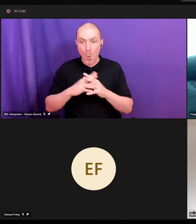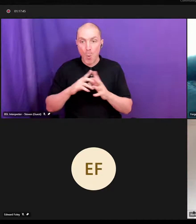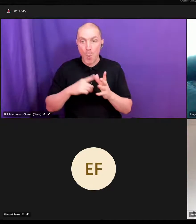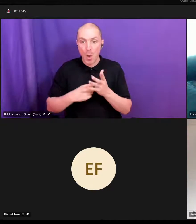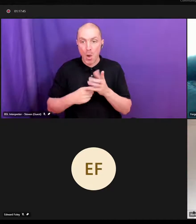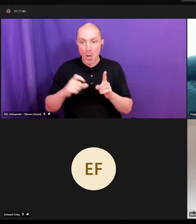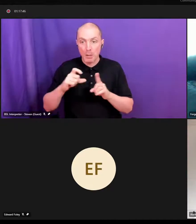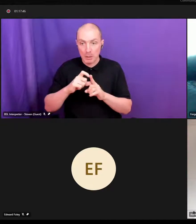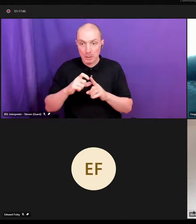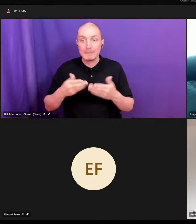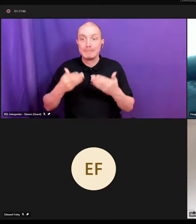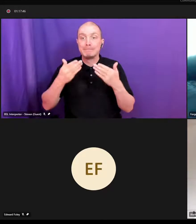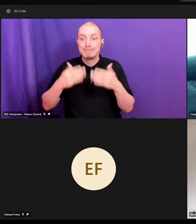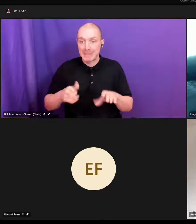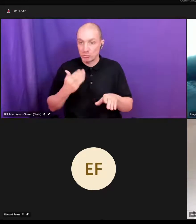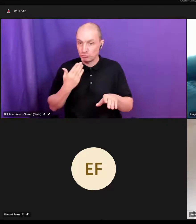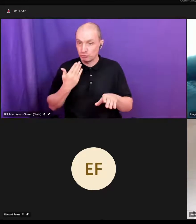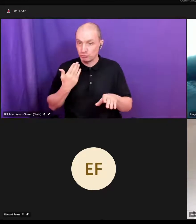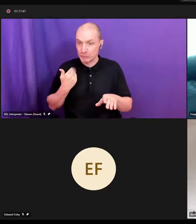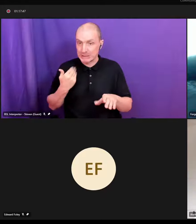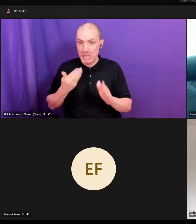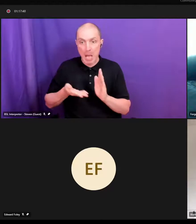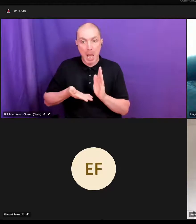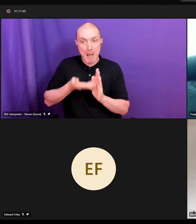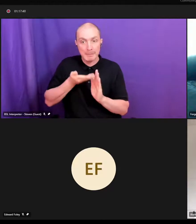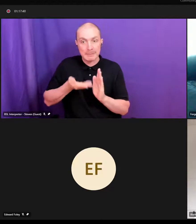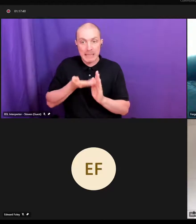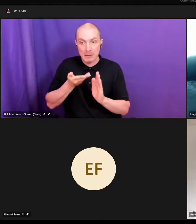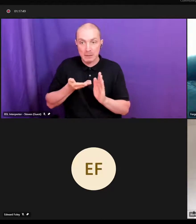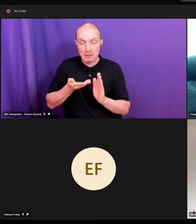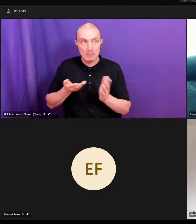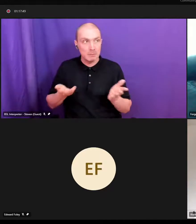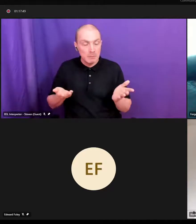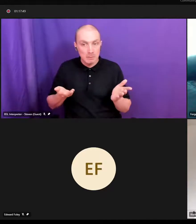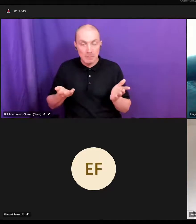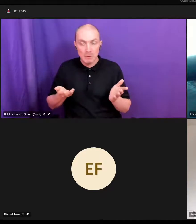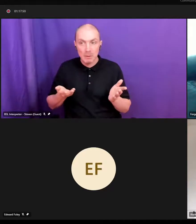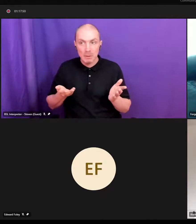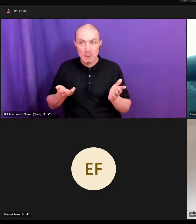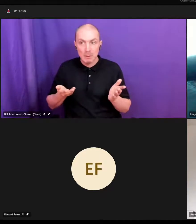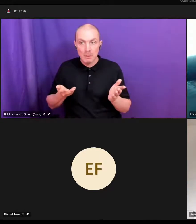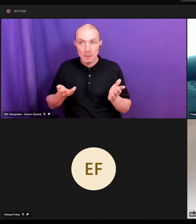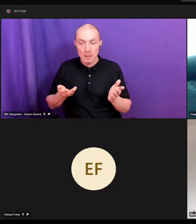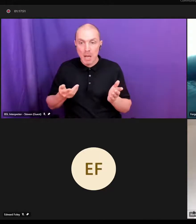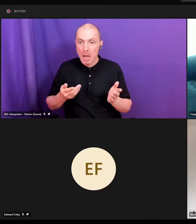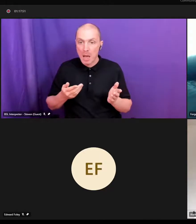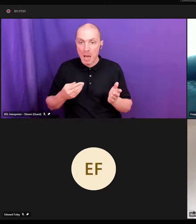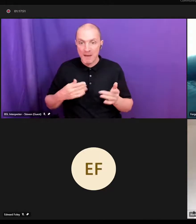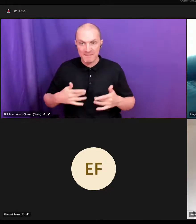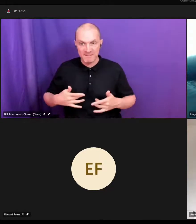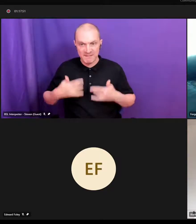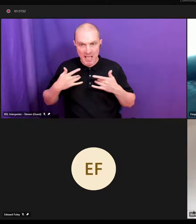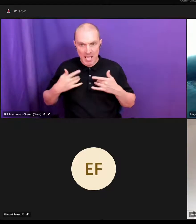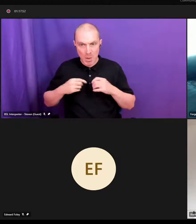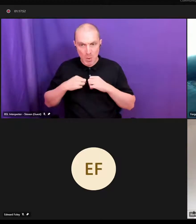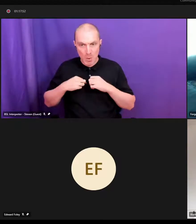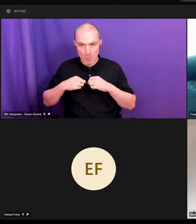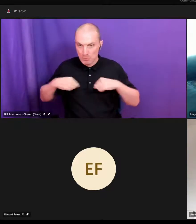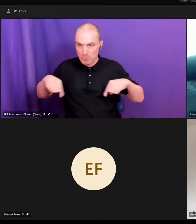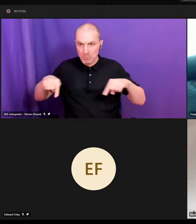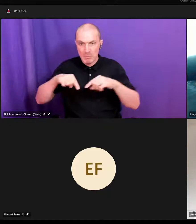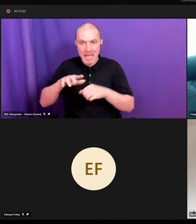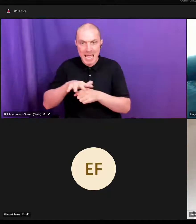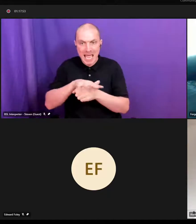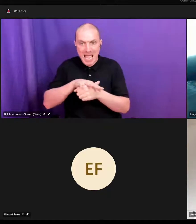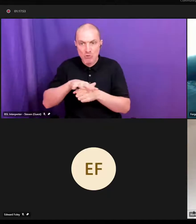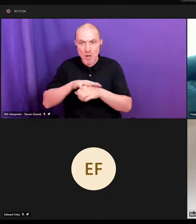recently and might not need it again, and once again we'd be losing out on any of that funding.